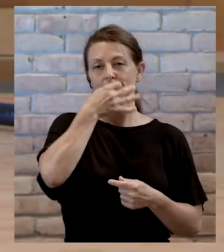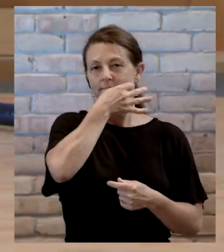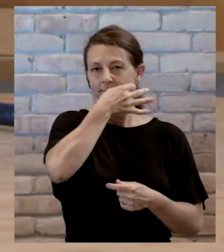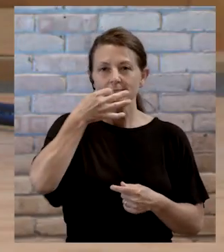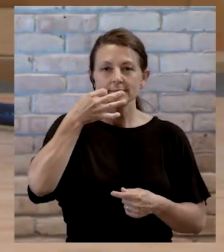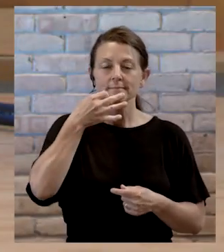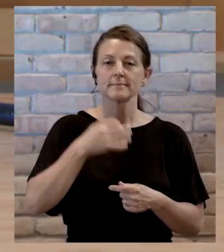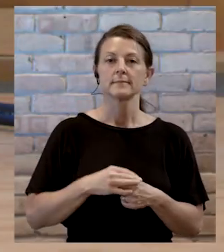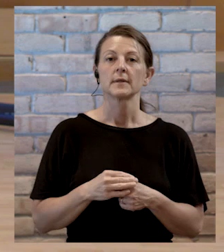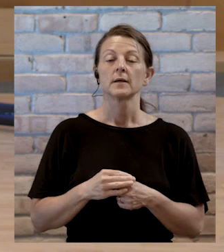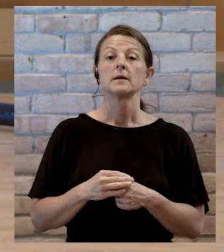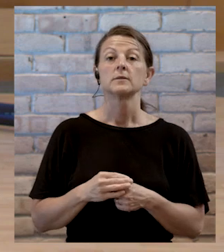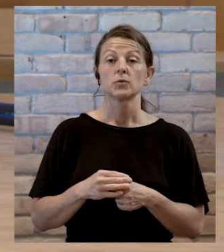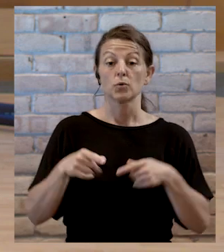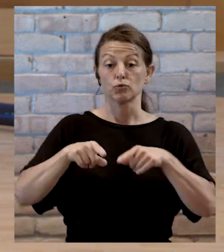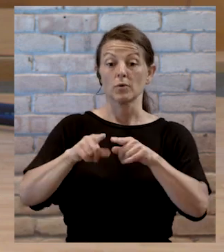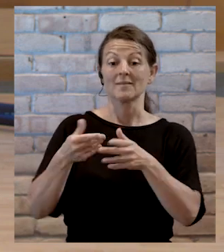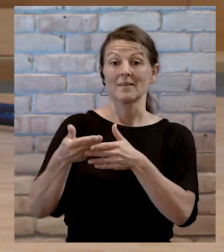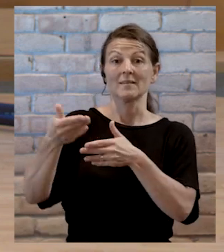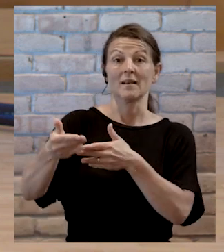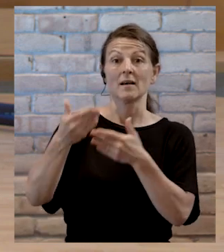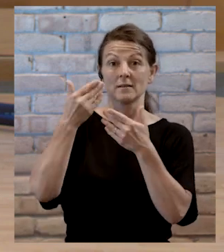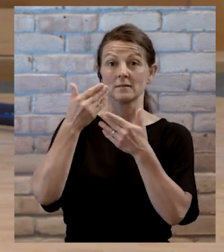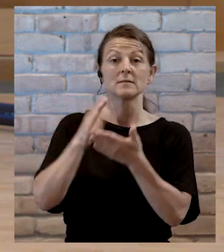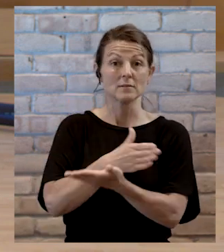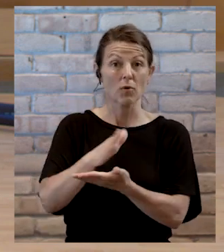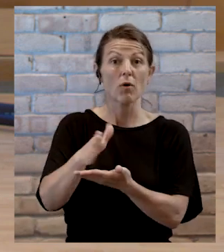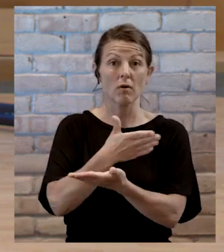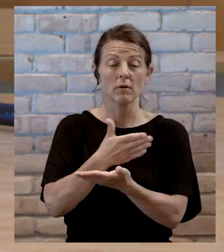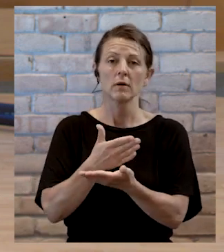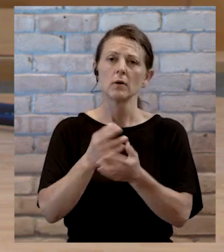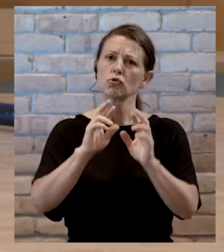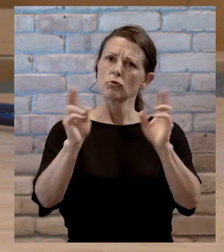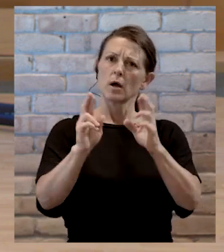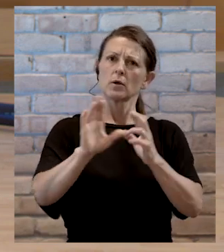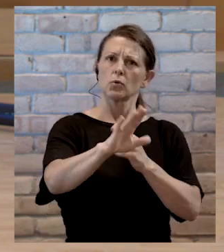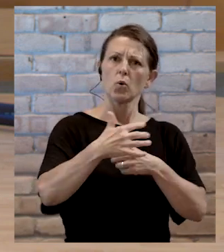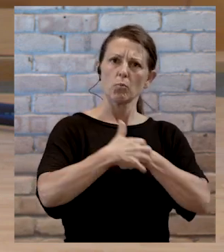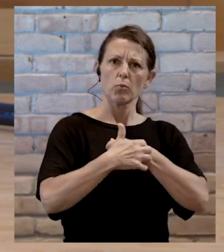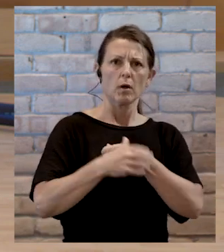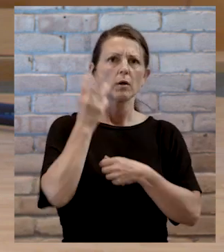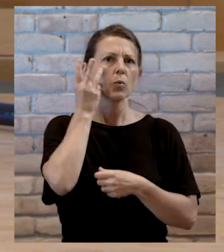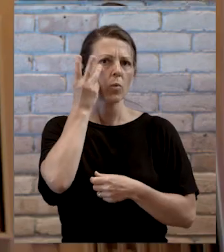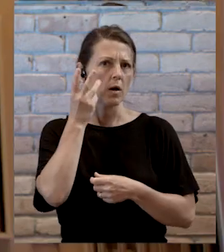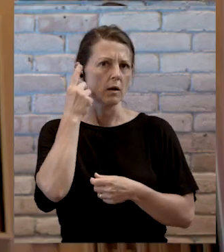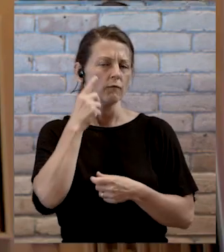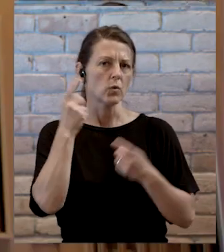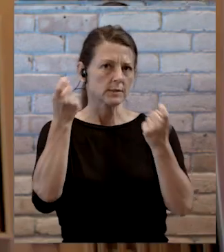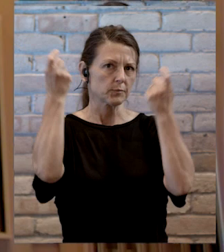As we sing our next hymn, I would encourage you to prepare the elements that you have in your home to celebrate.